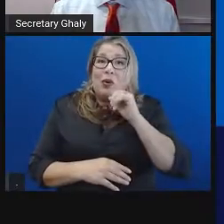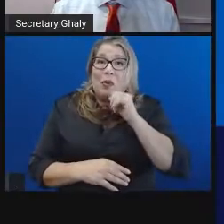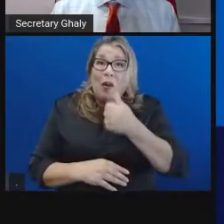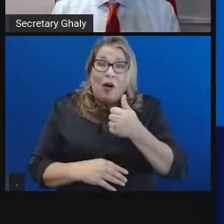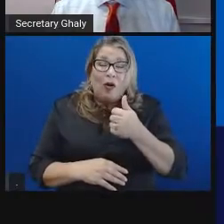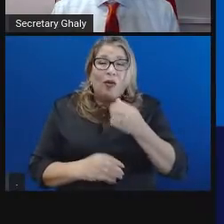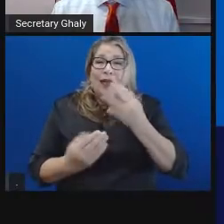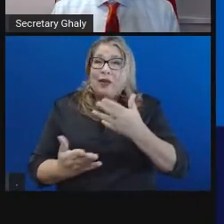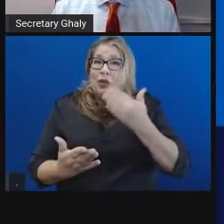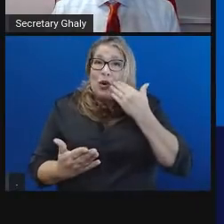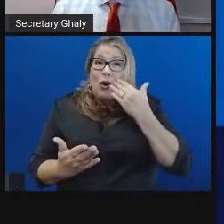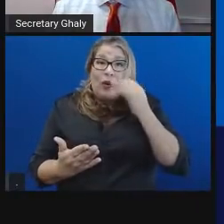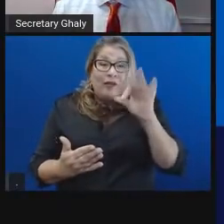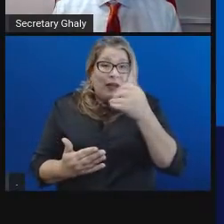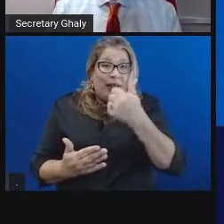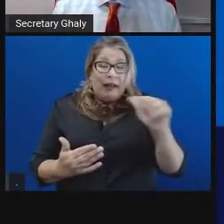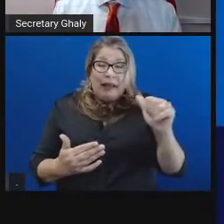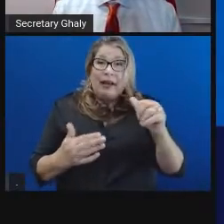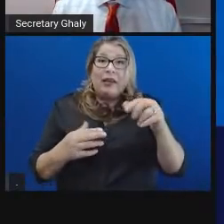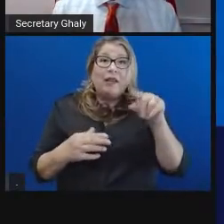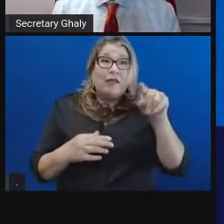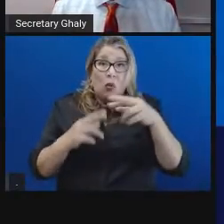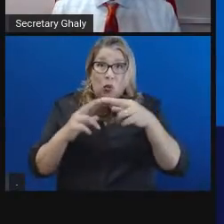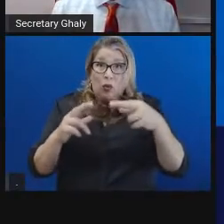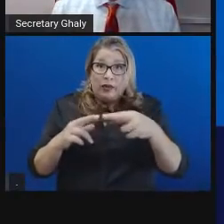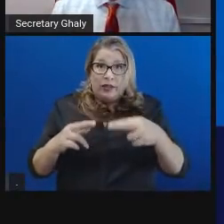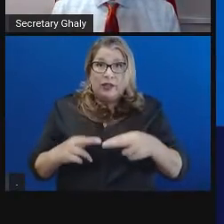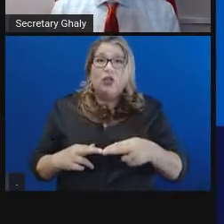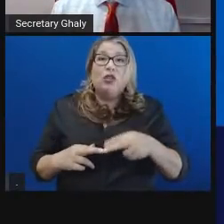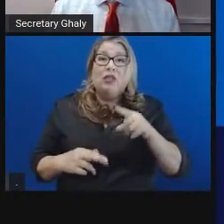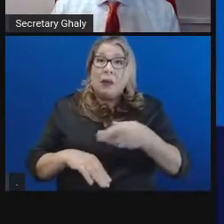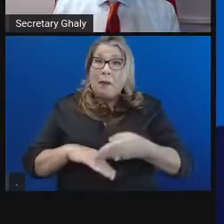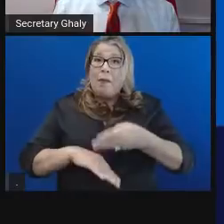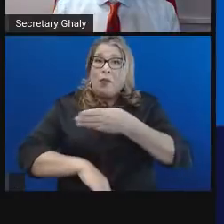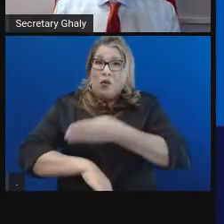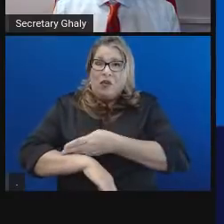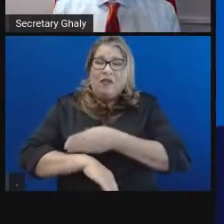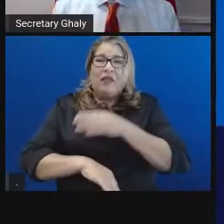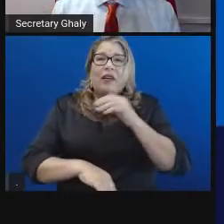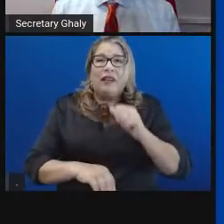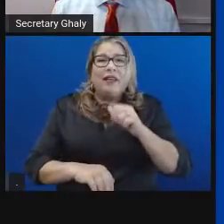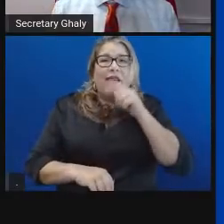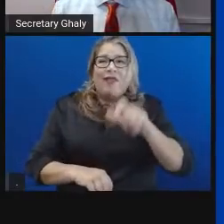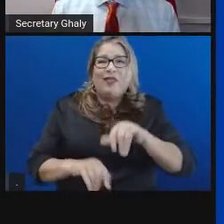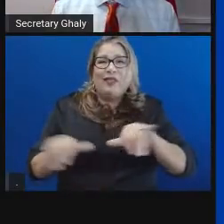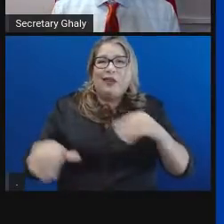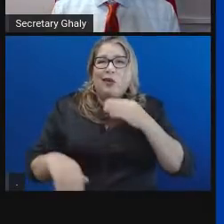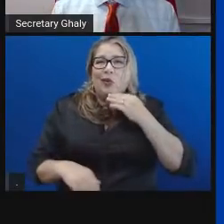these regions does indeed emerge out of that regional stay-at-home order. Next slide, please.